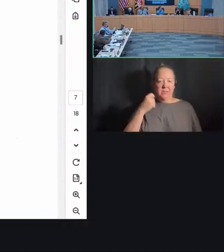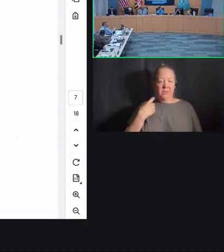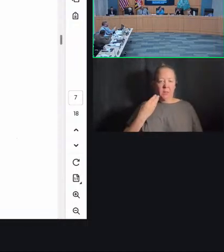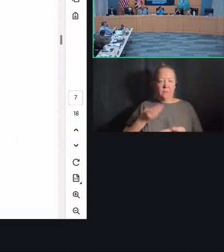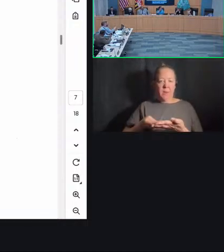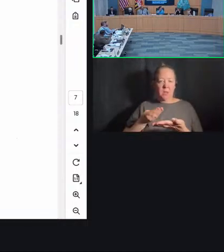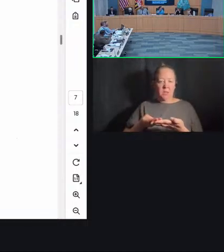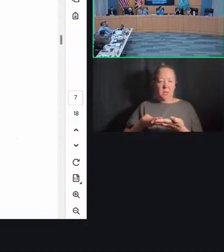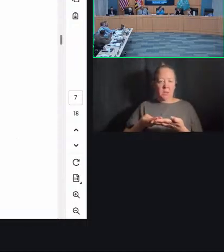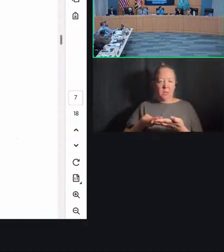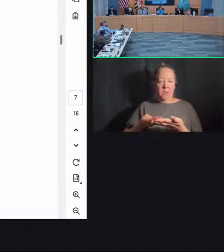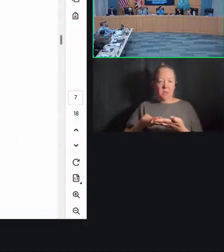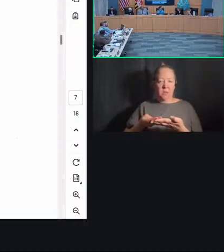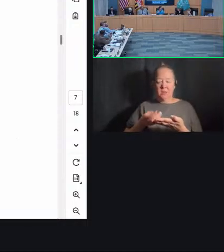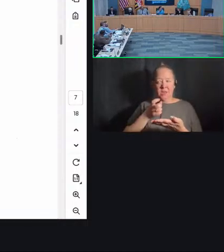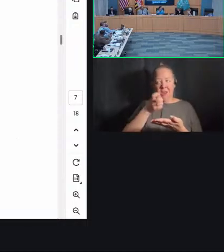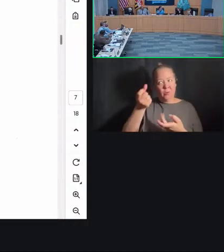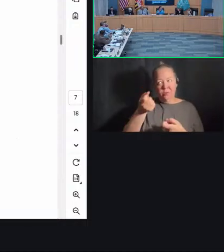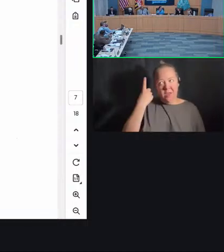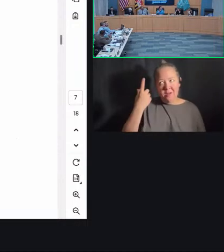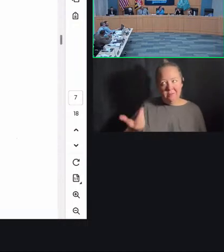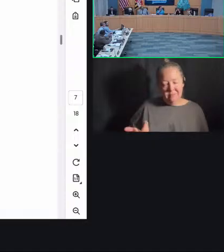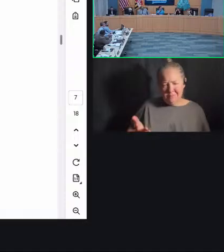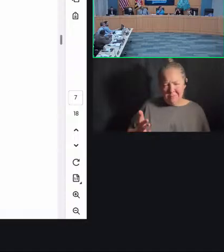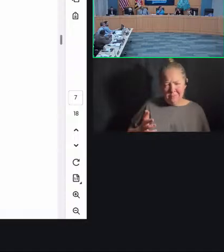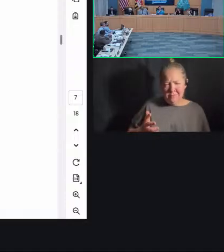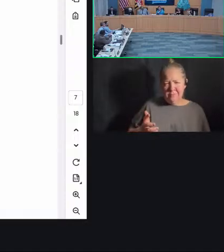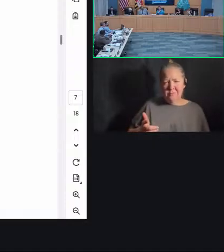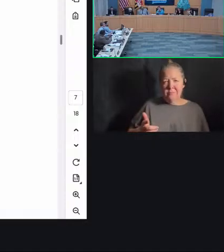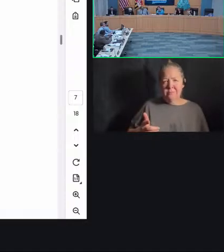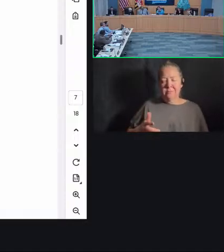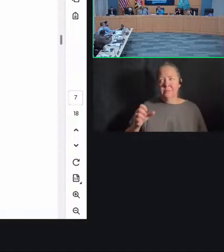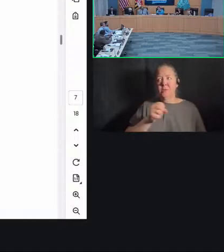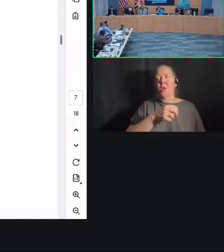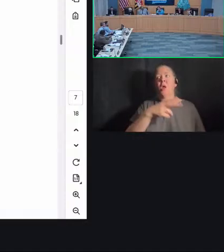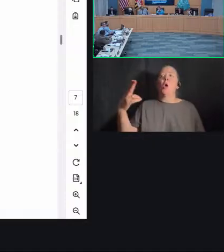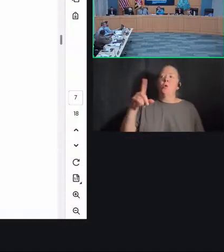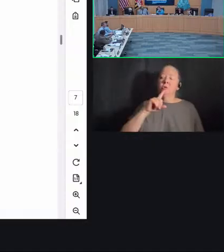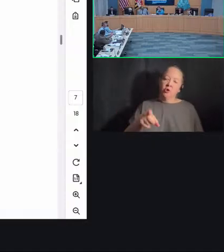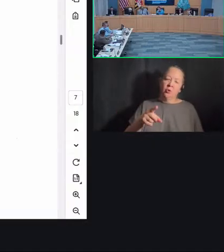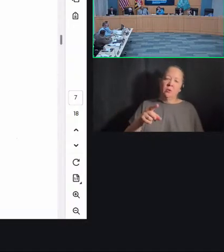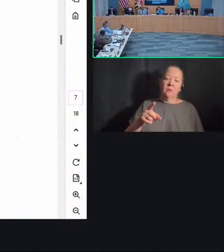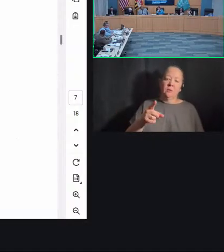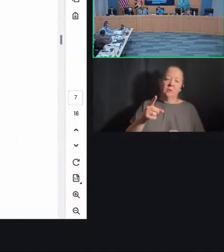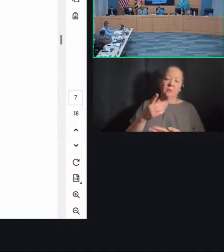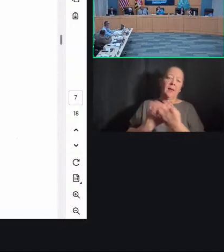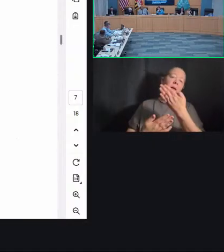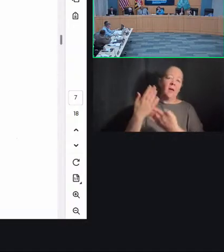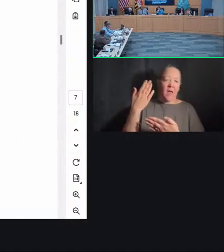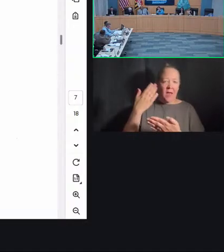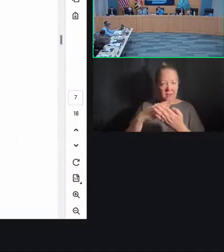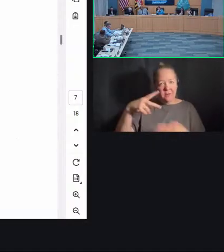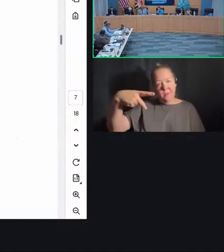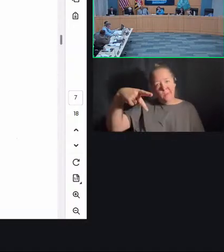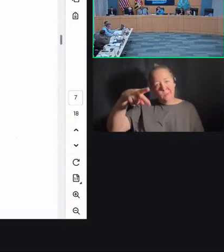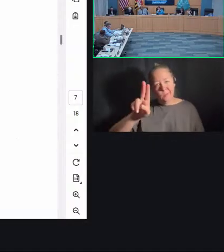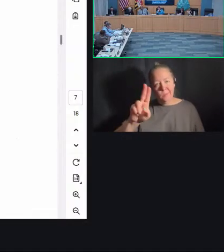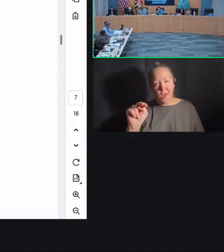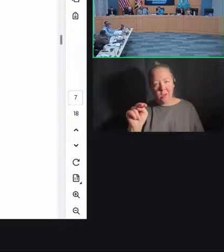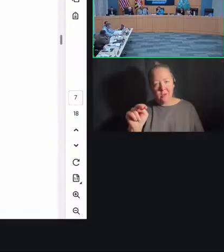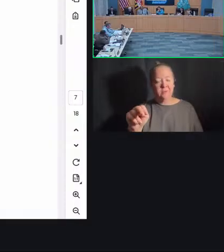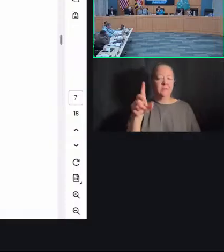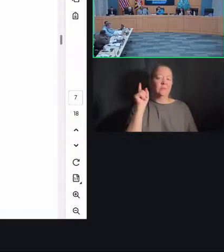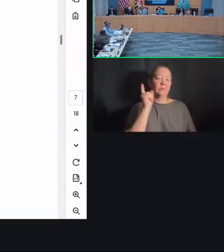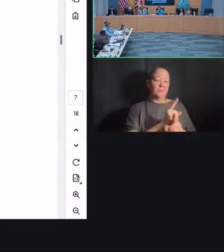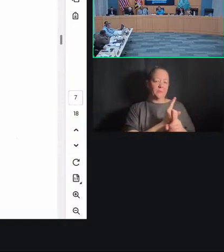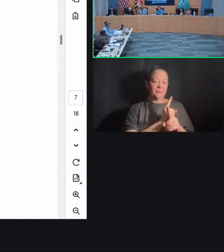I don't get it. Oh, sure, hand counting, hand pun. Right, I mean,